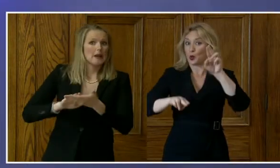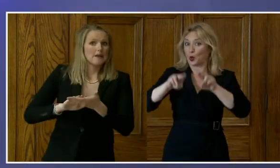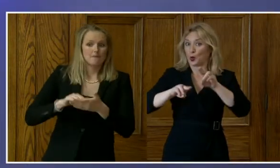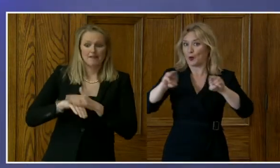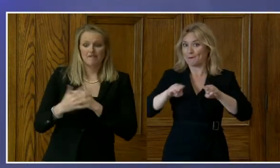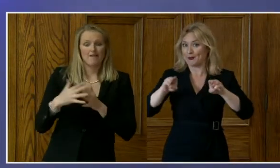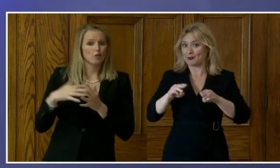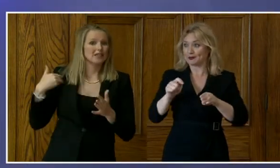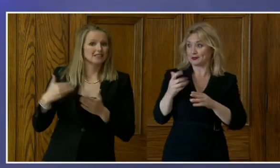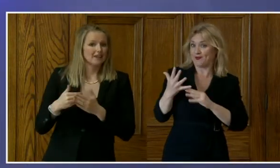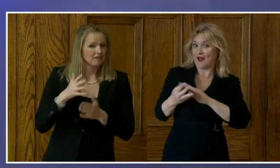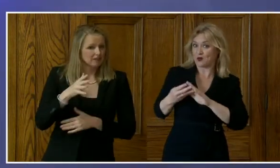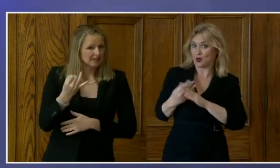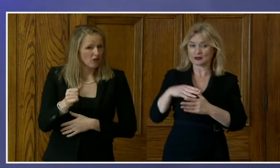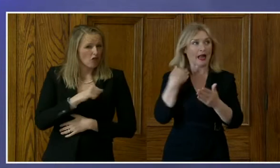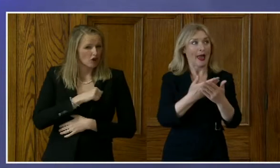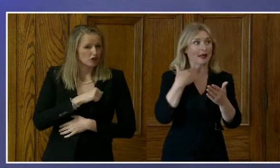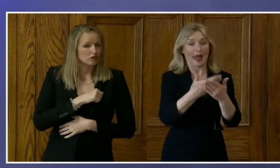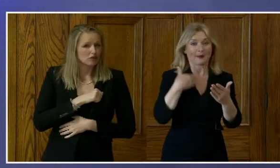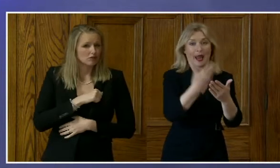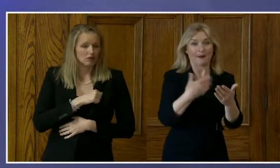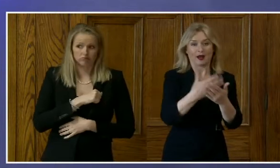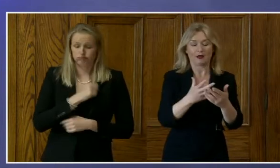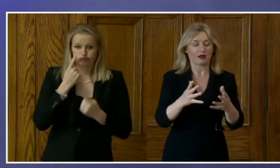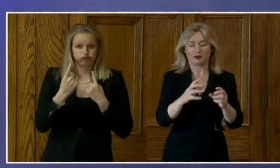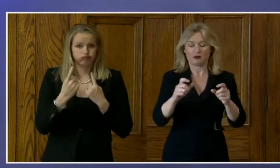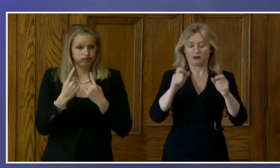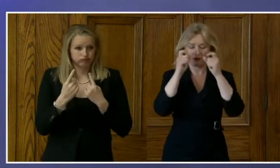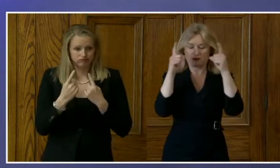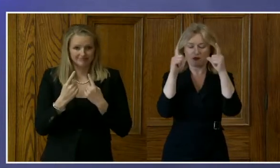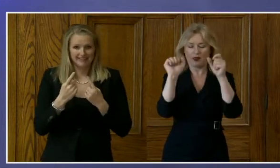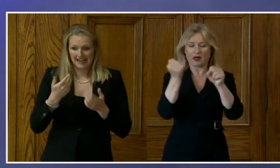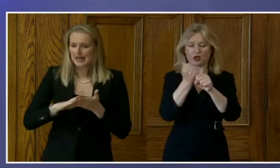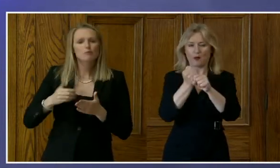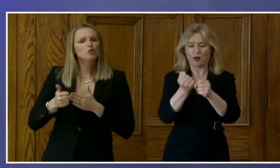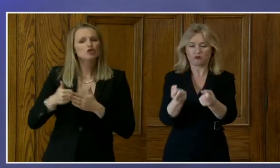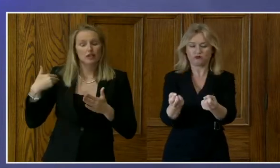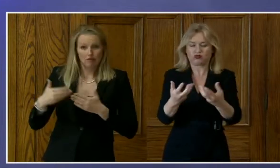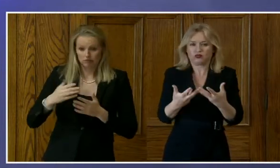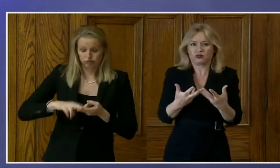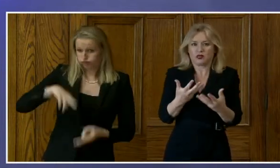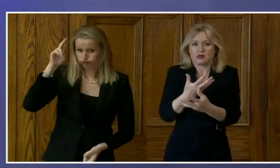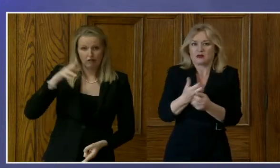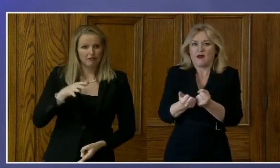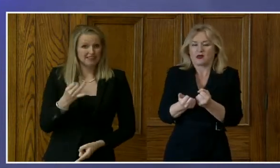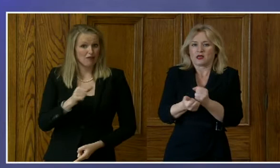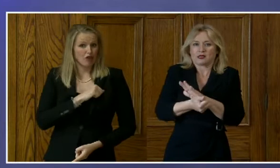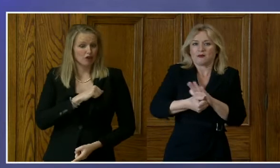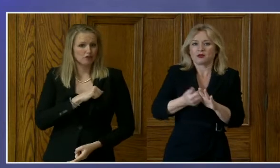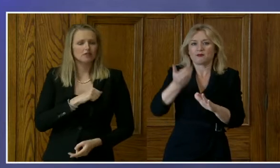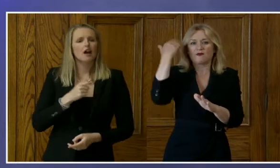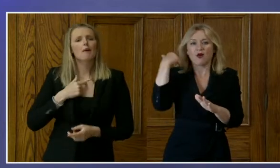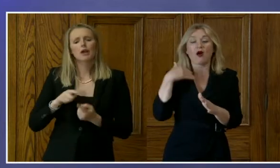5 weeks. So that has obviously been unheard of in terms of the claims that we have received. Just in a conference call with